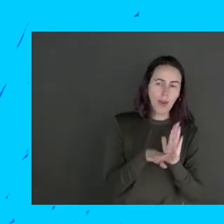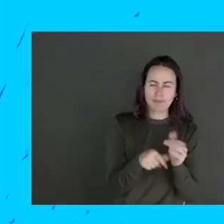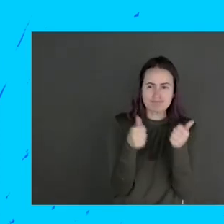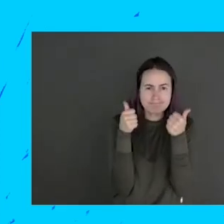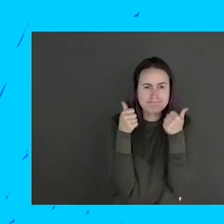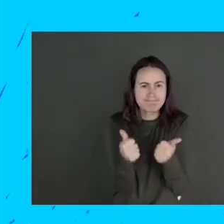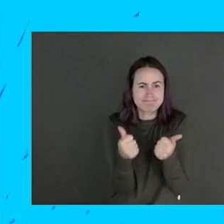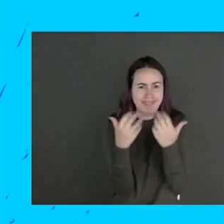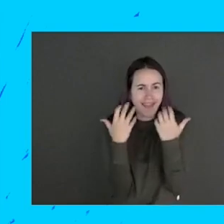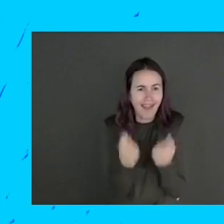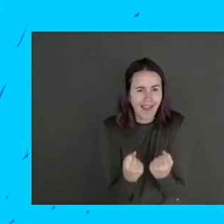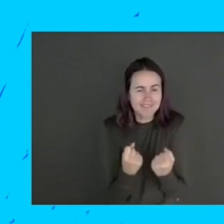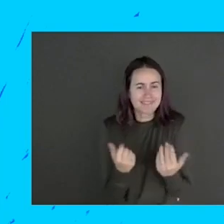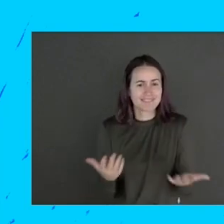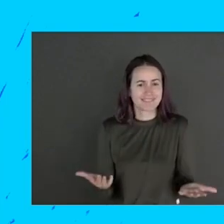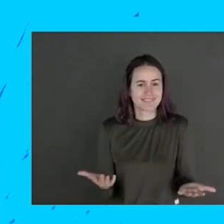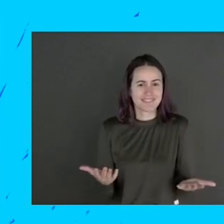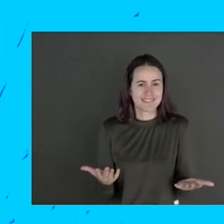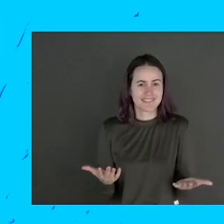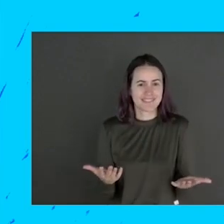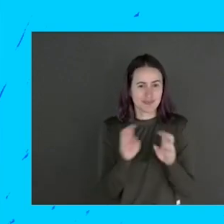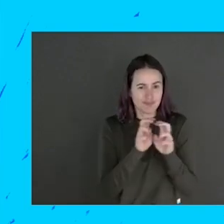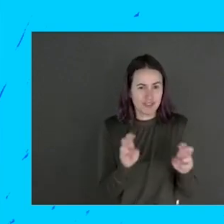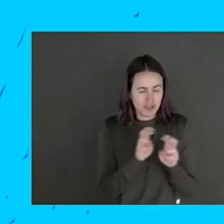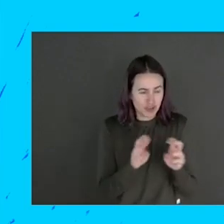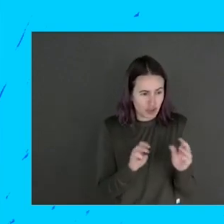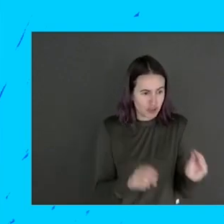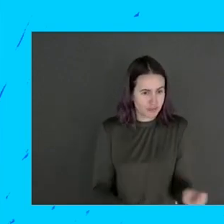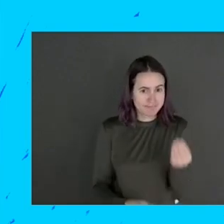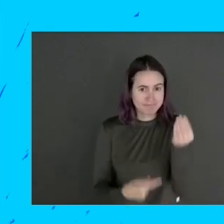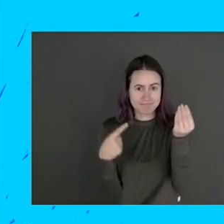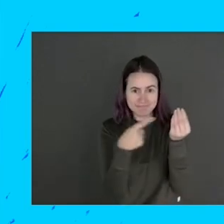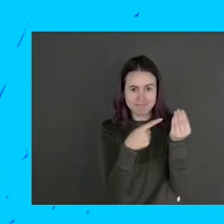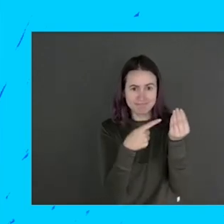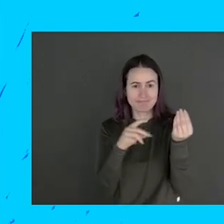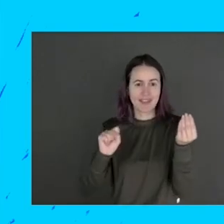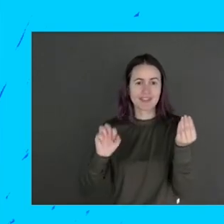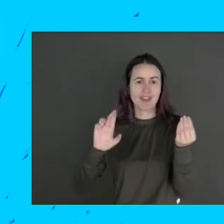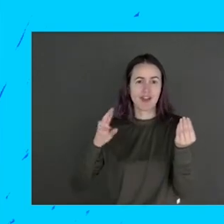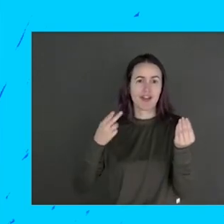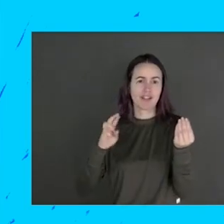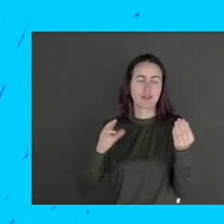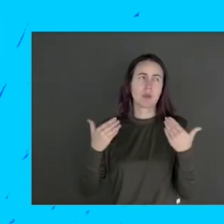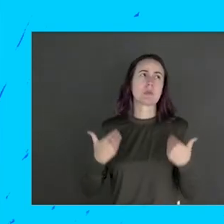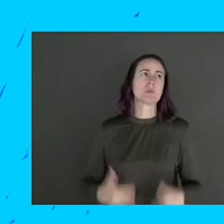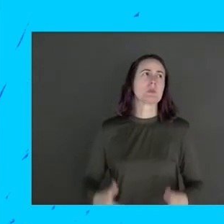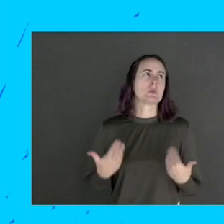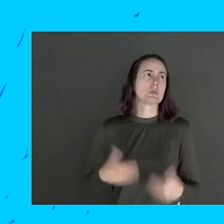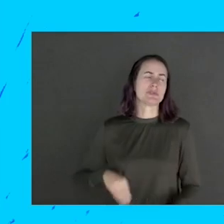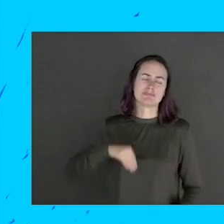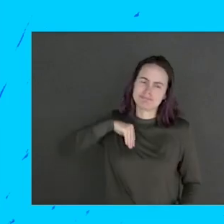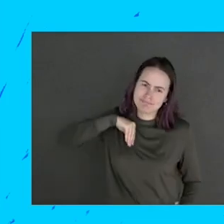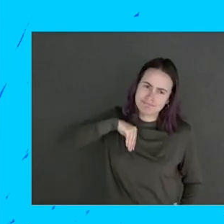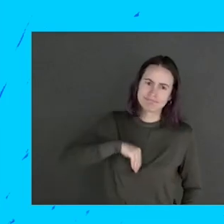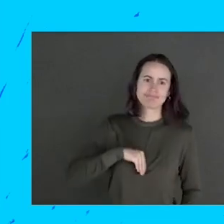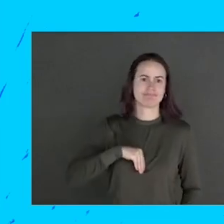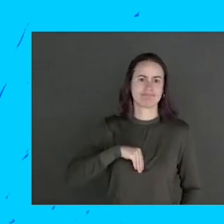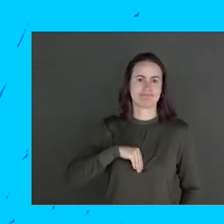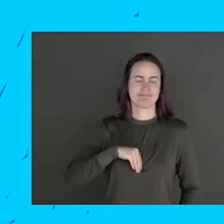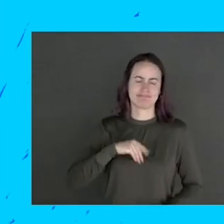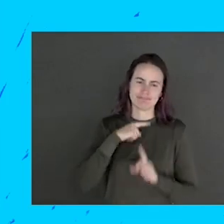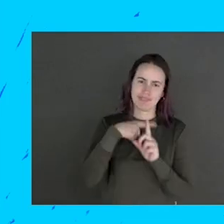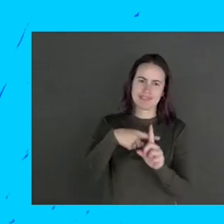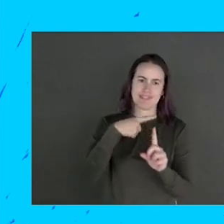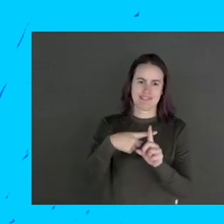what works. We have evidence to prove that sexuality education brings enormous benefits. So those are the two things,